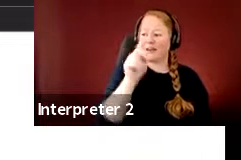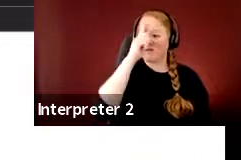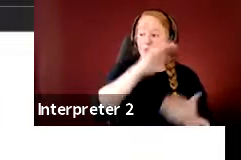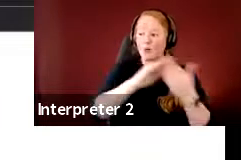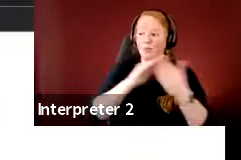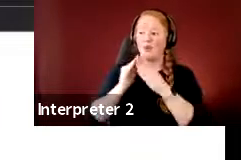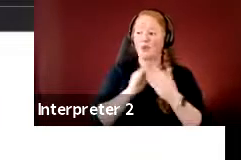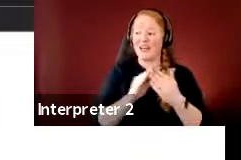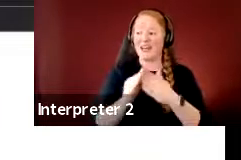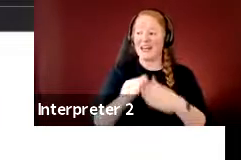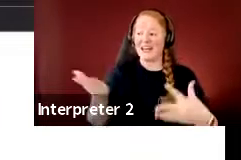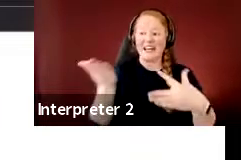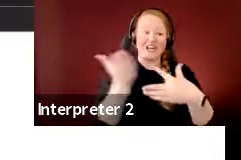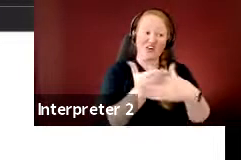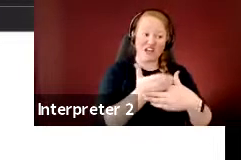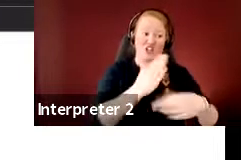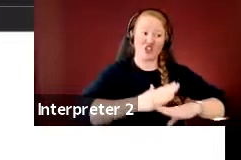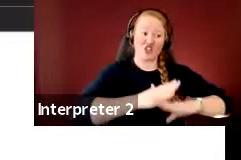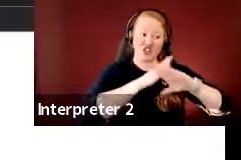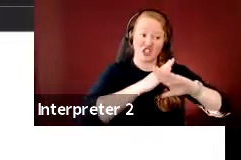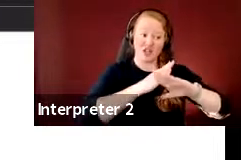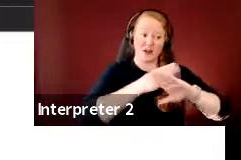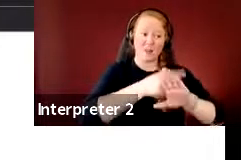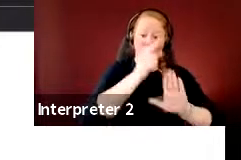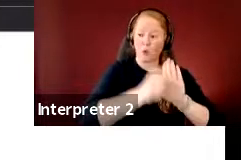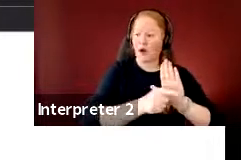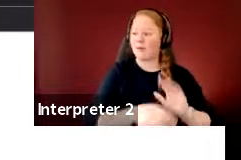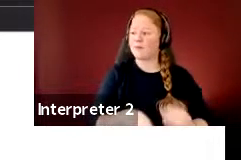million going to mobile vaccination clinics,